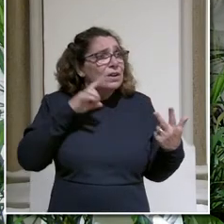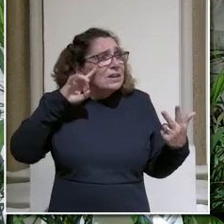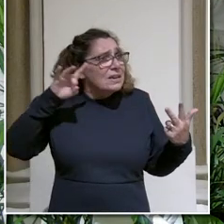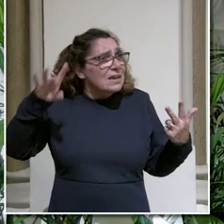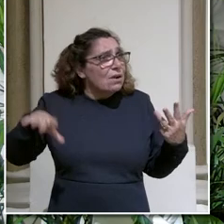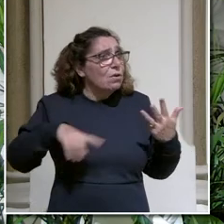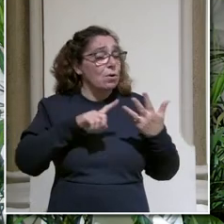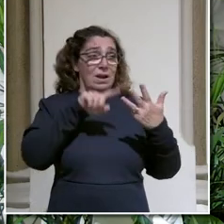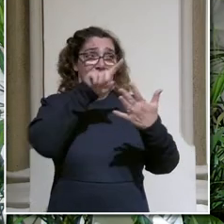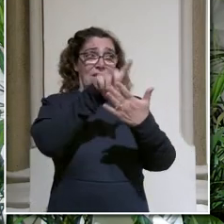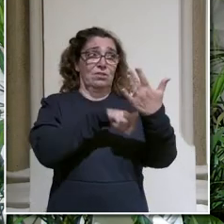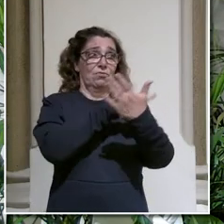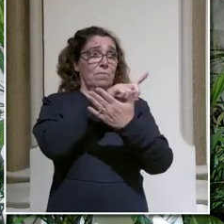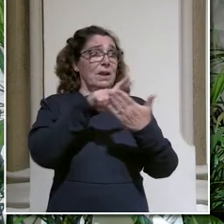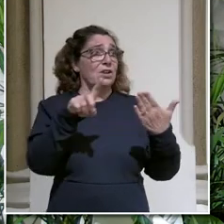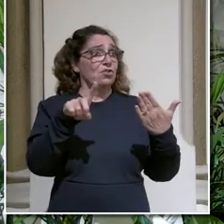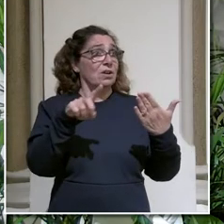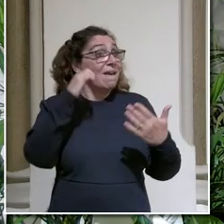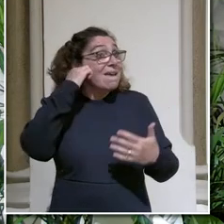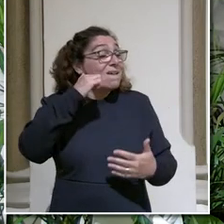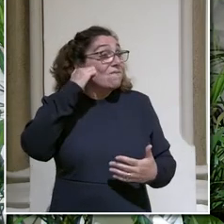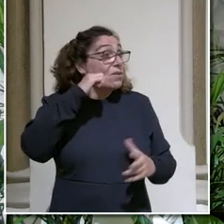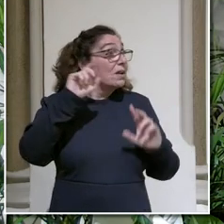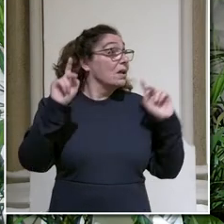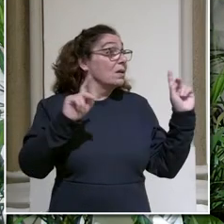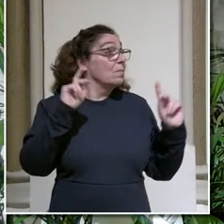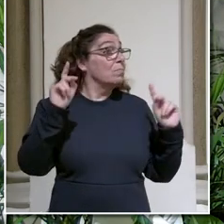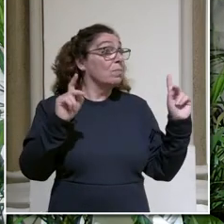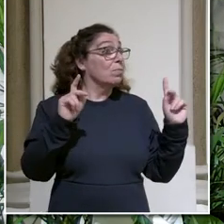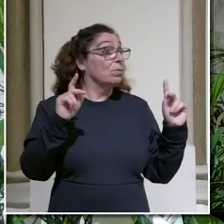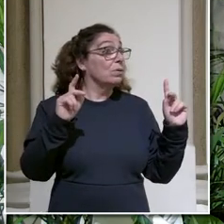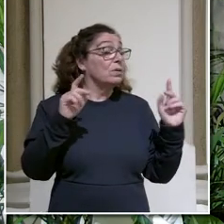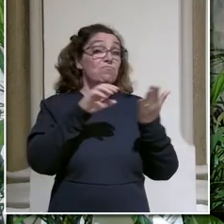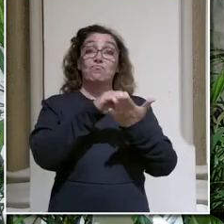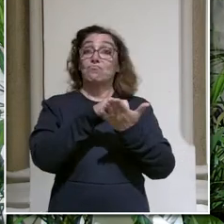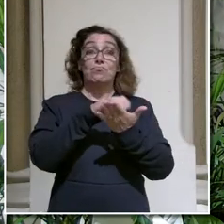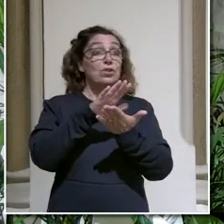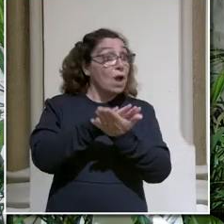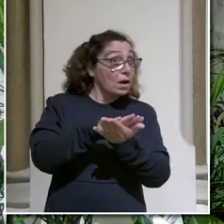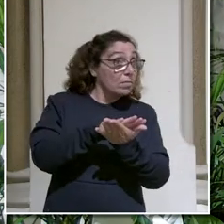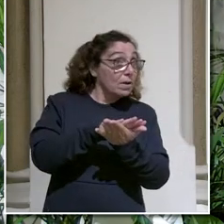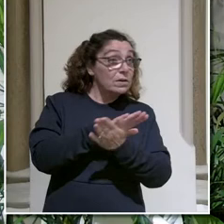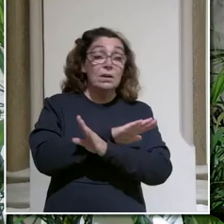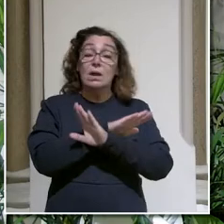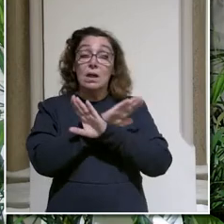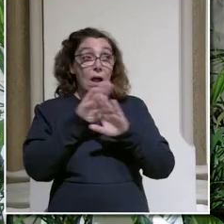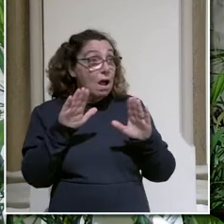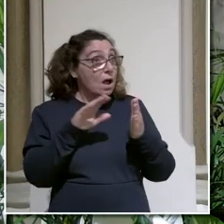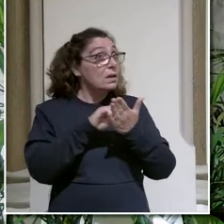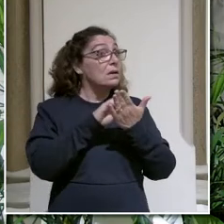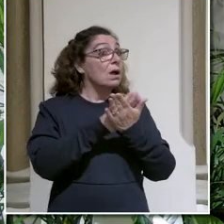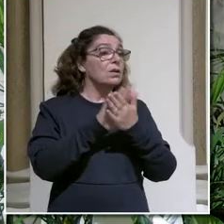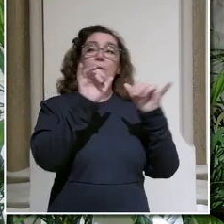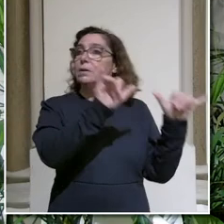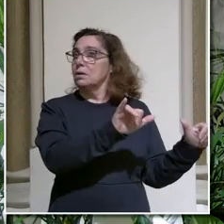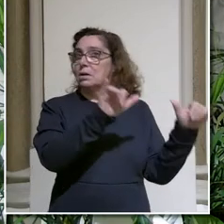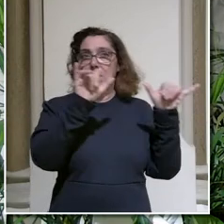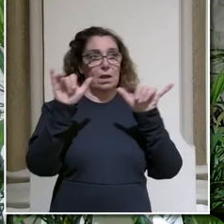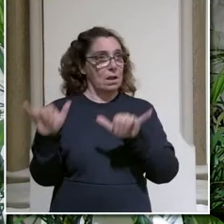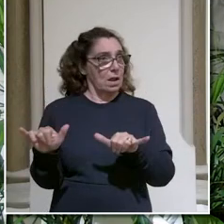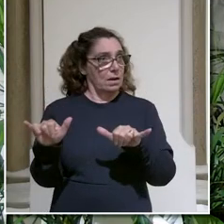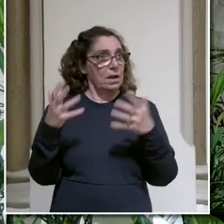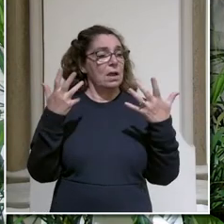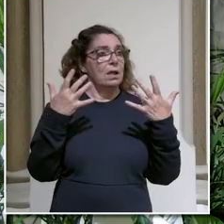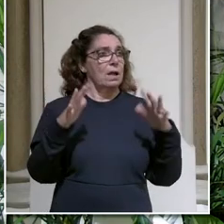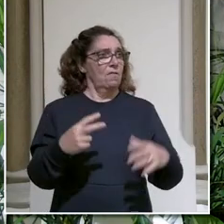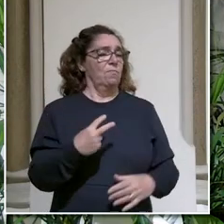discrimination. Everyday people, documented and undocumented alike, have been